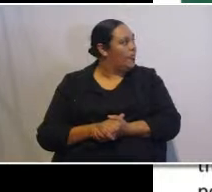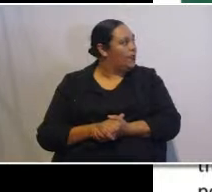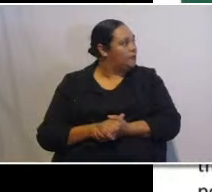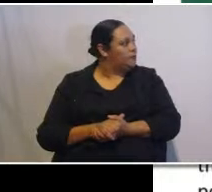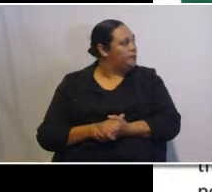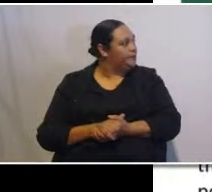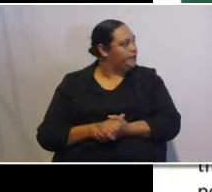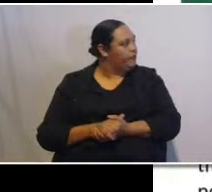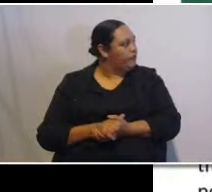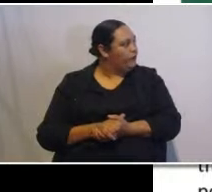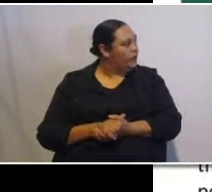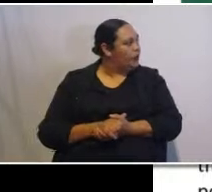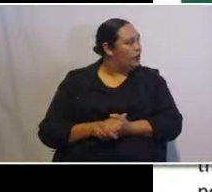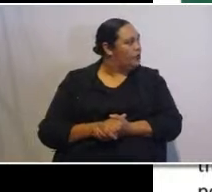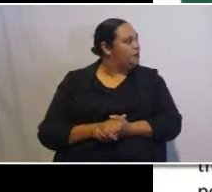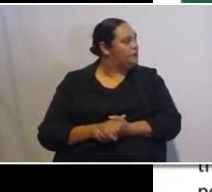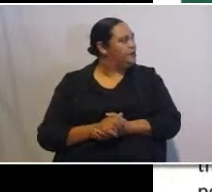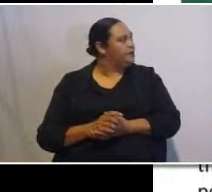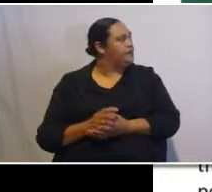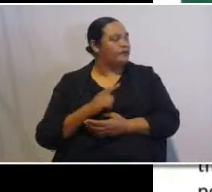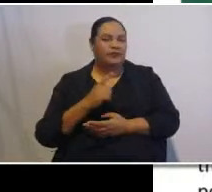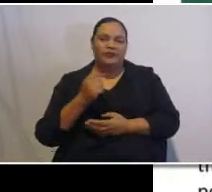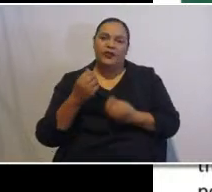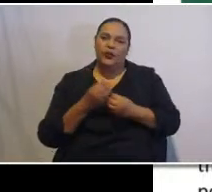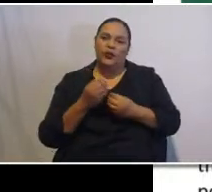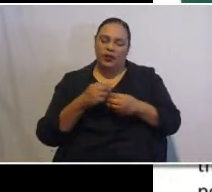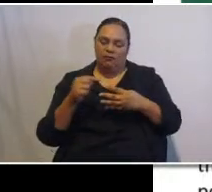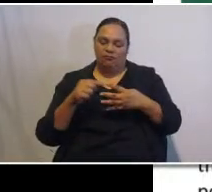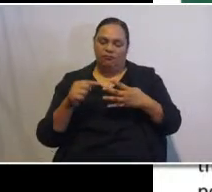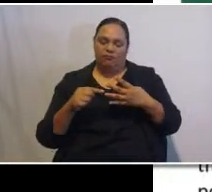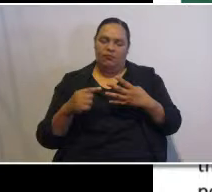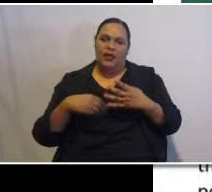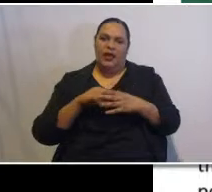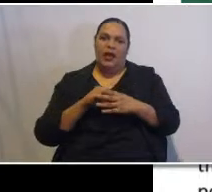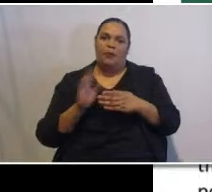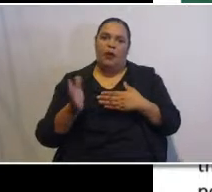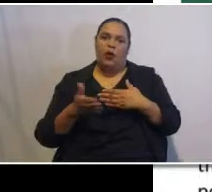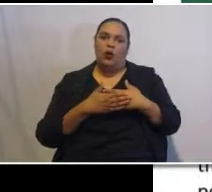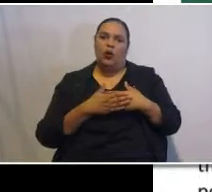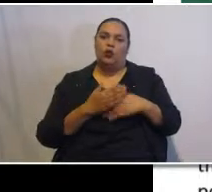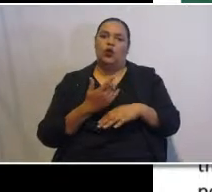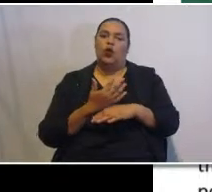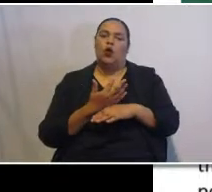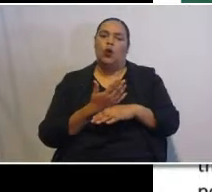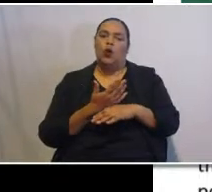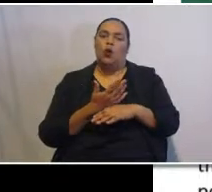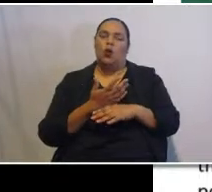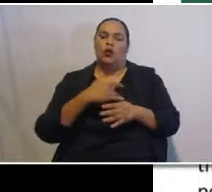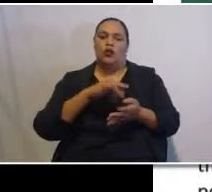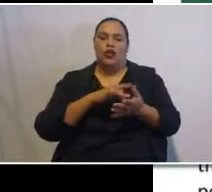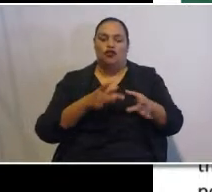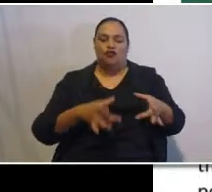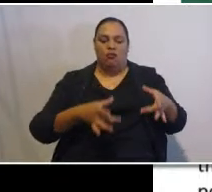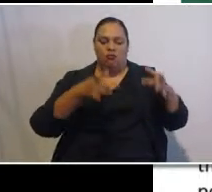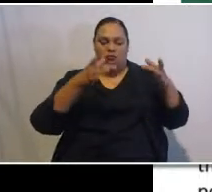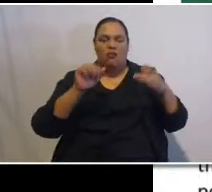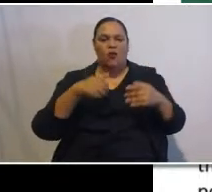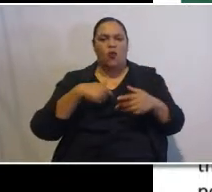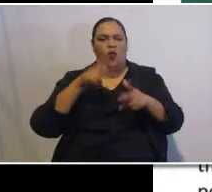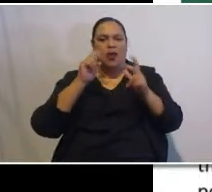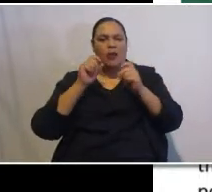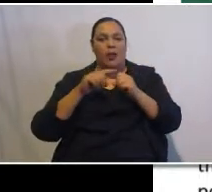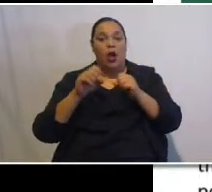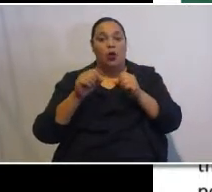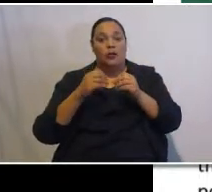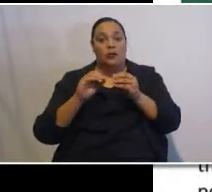yeah, and then this was just a couple of things around the closing of coal-fired power stations, so we've heard a lot about